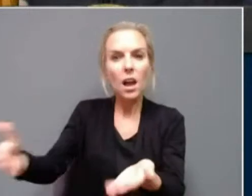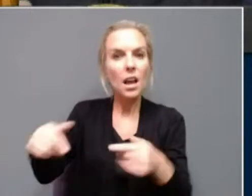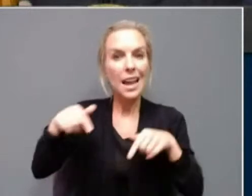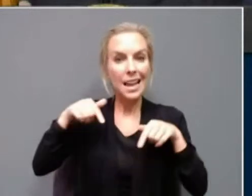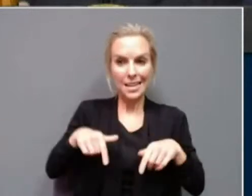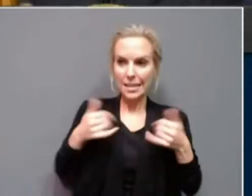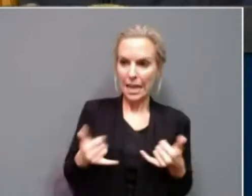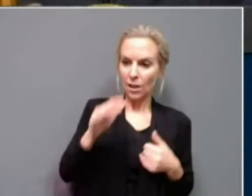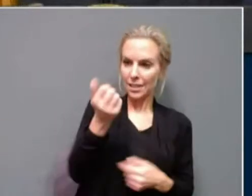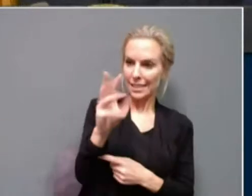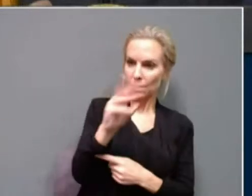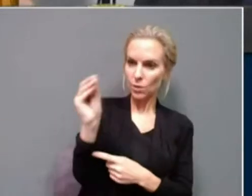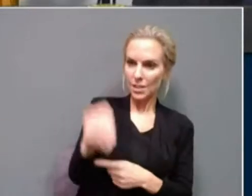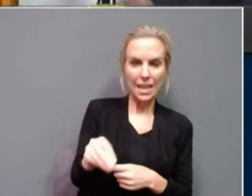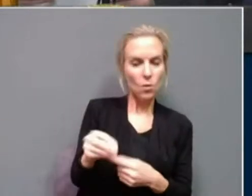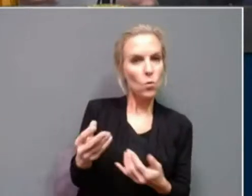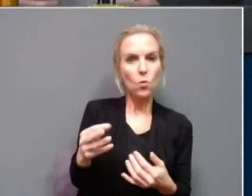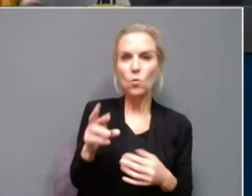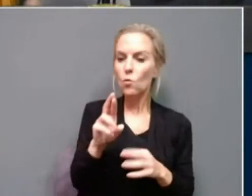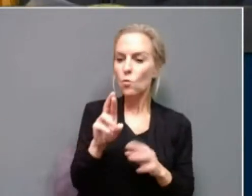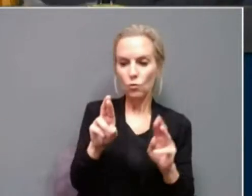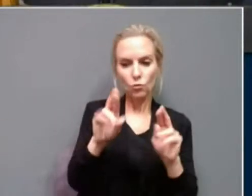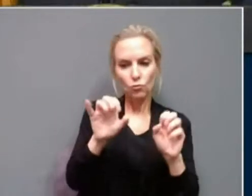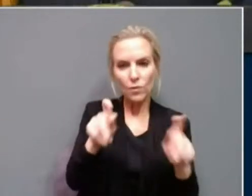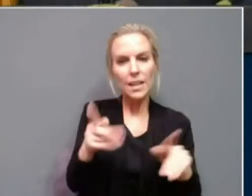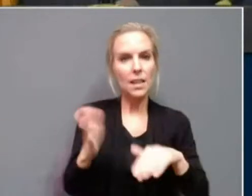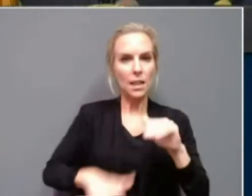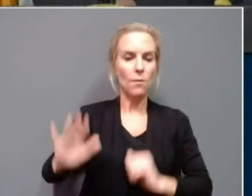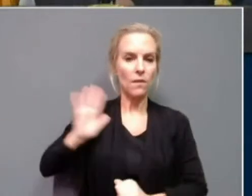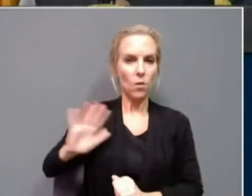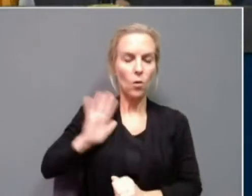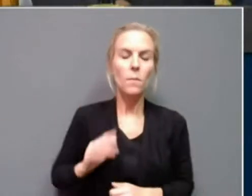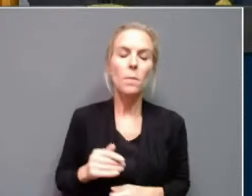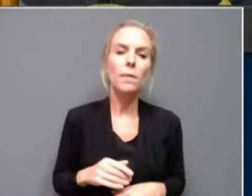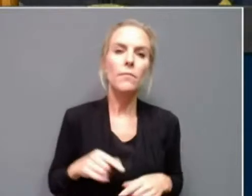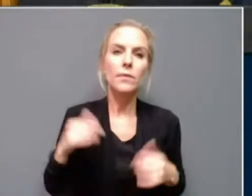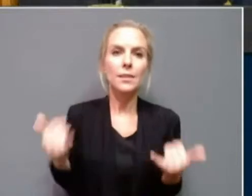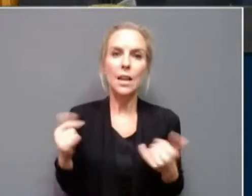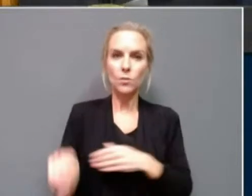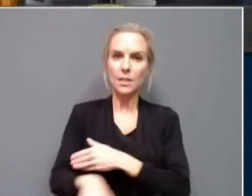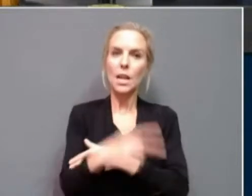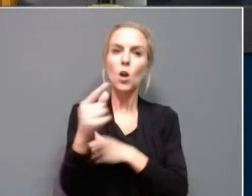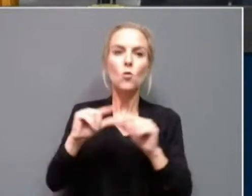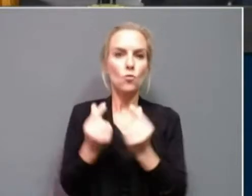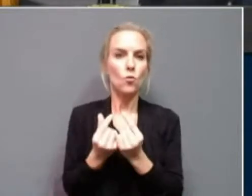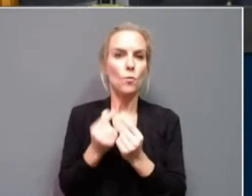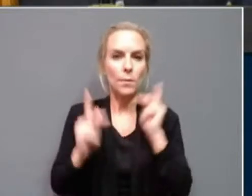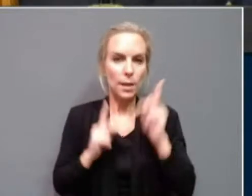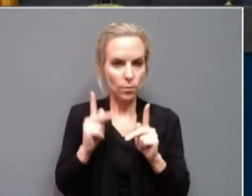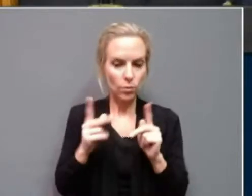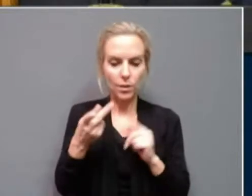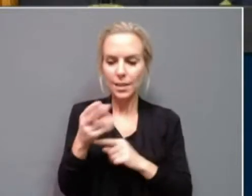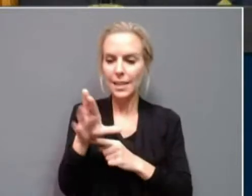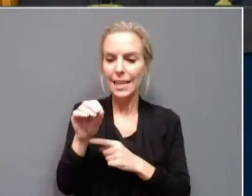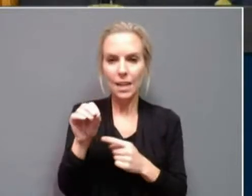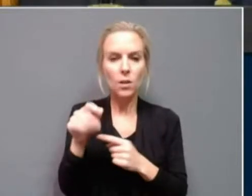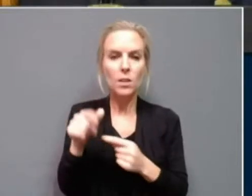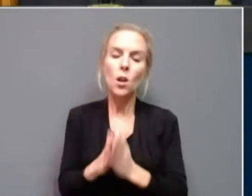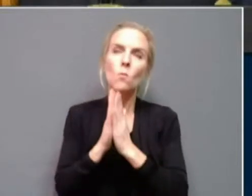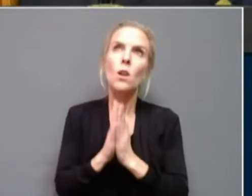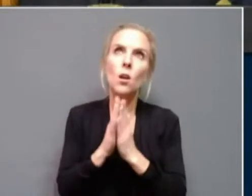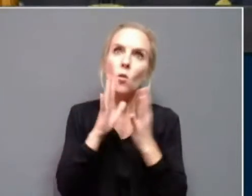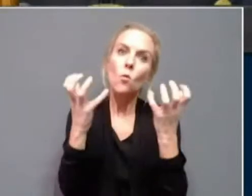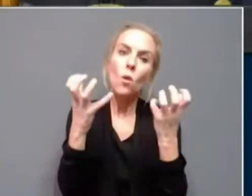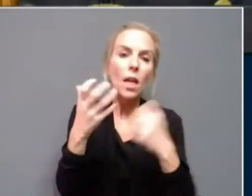ever before. We got a group of heroes here today that I know prayed for a vaccine